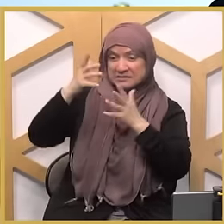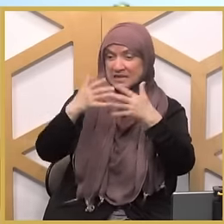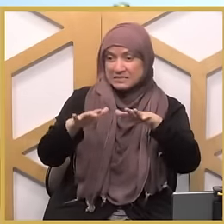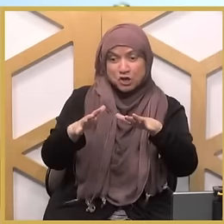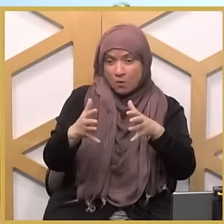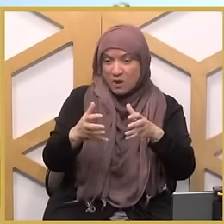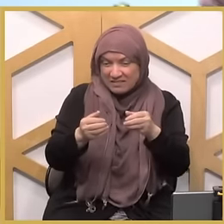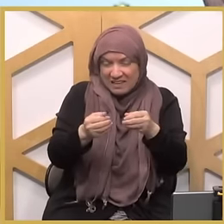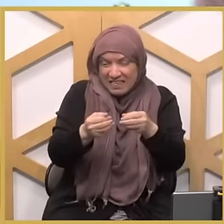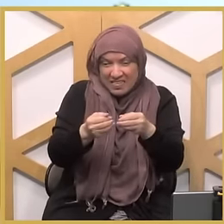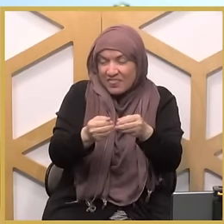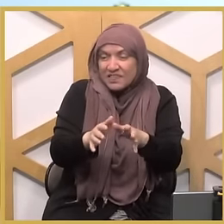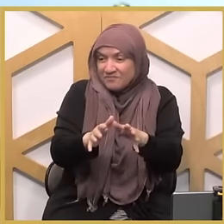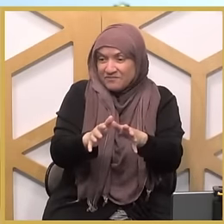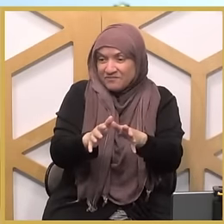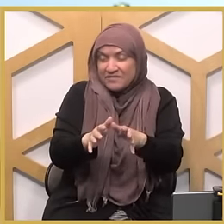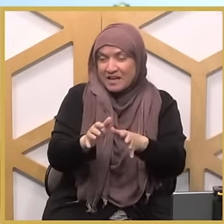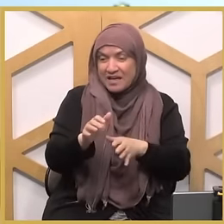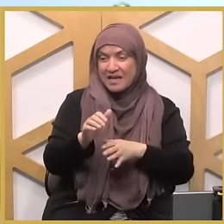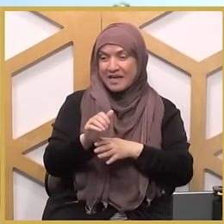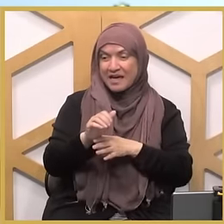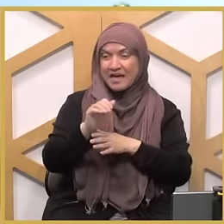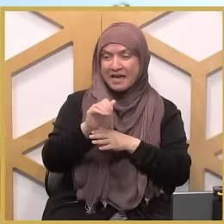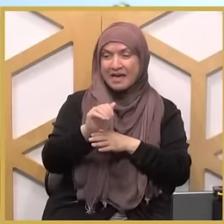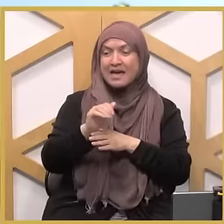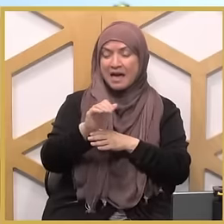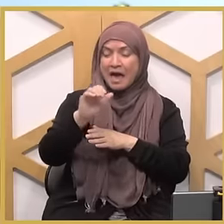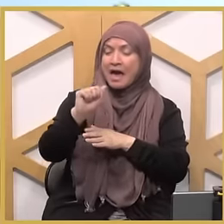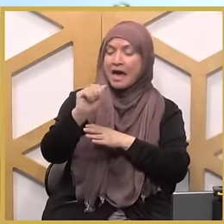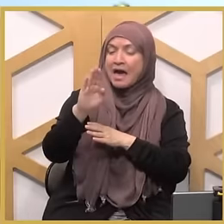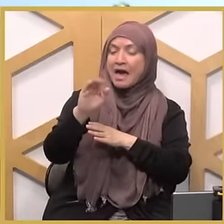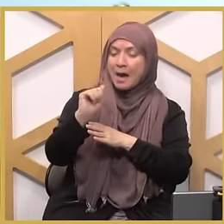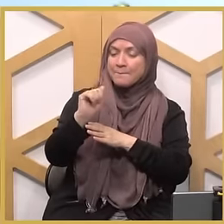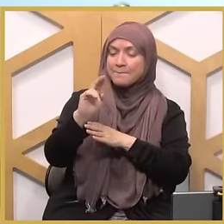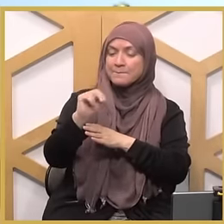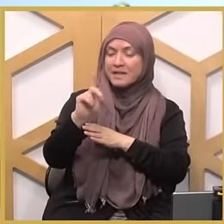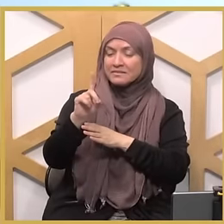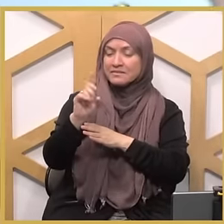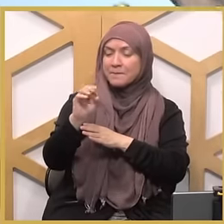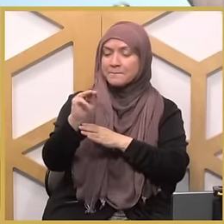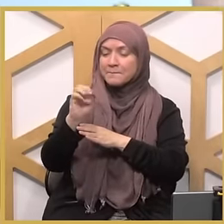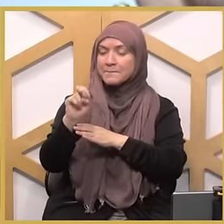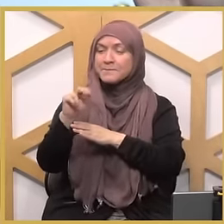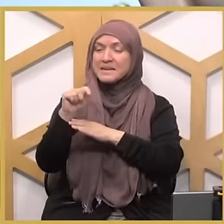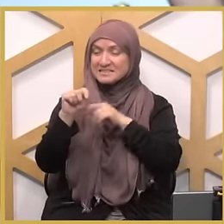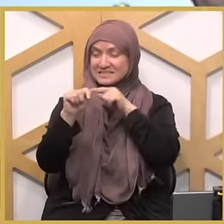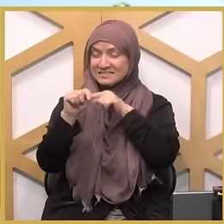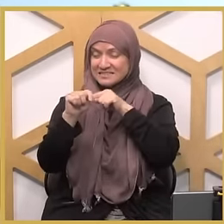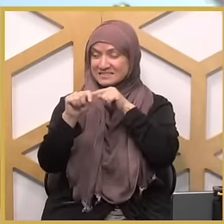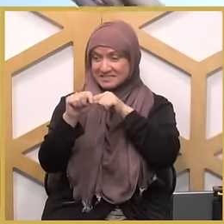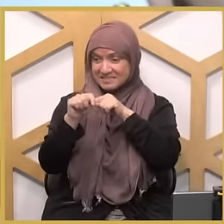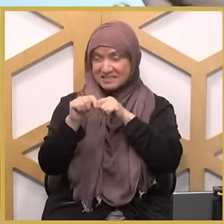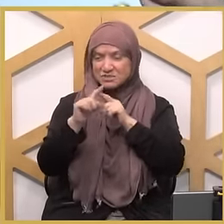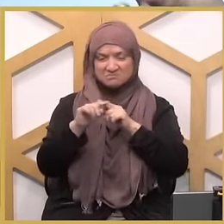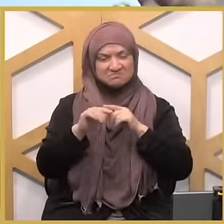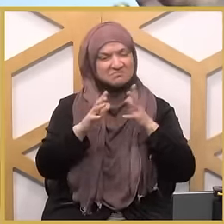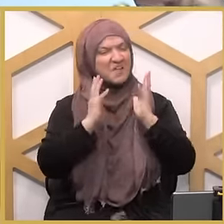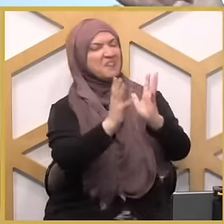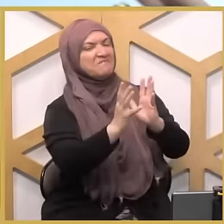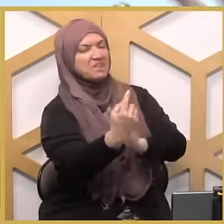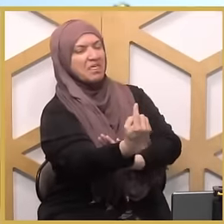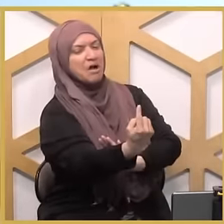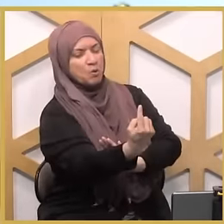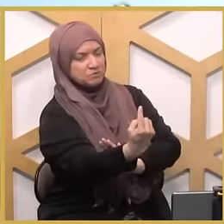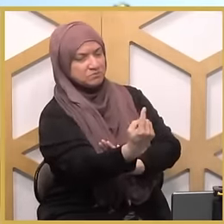paths. The ulama say about this verse, again, how the genius of our religion, that the same verse can apply to people in opposite